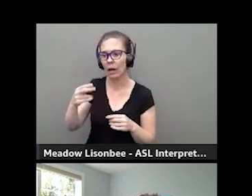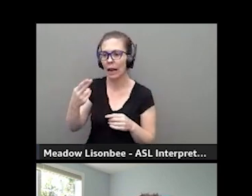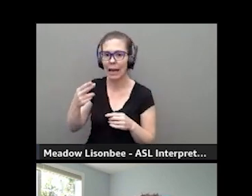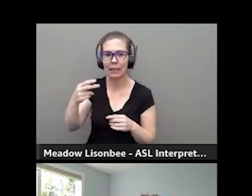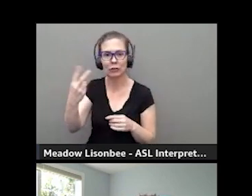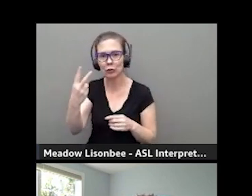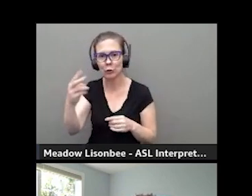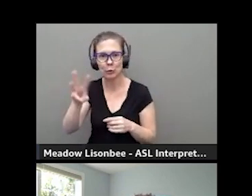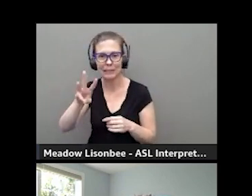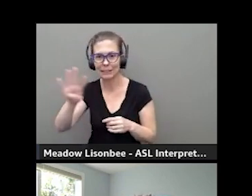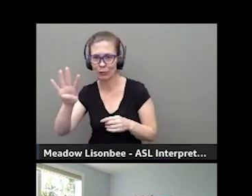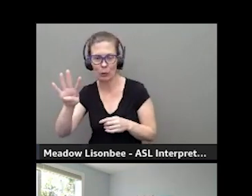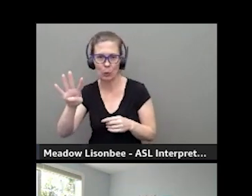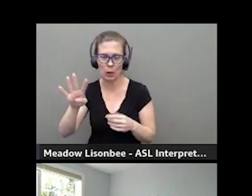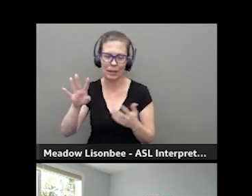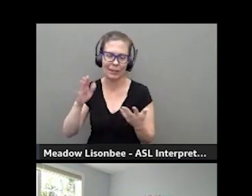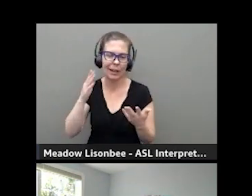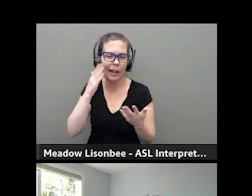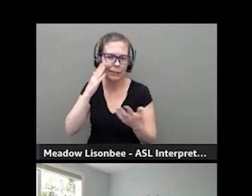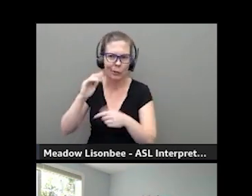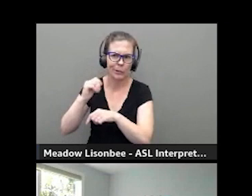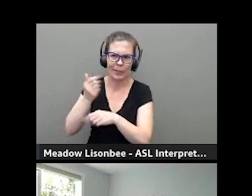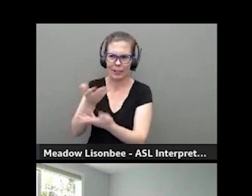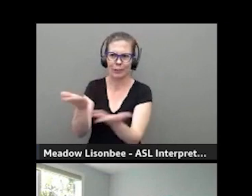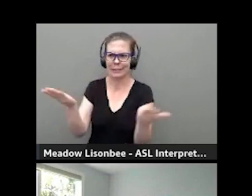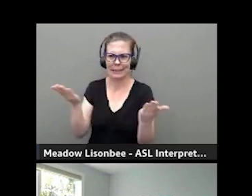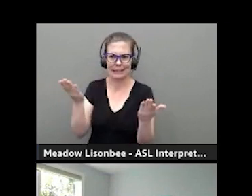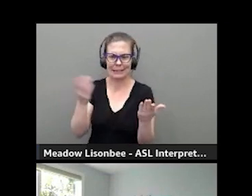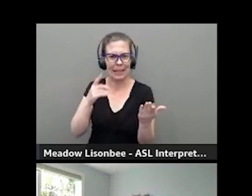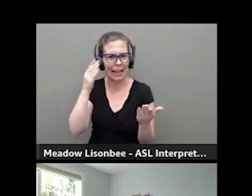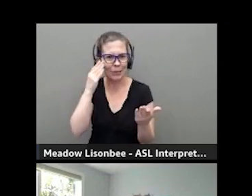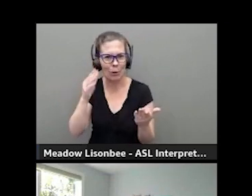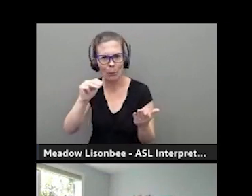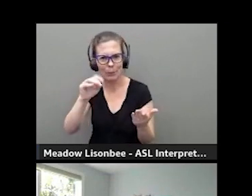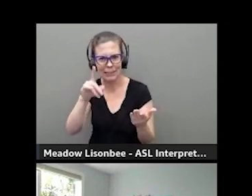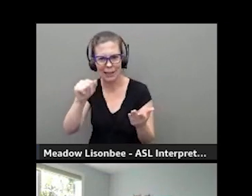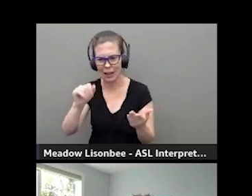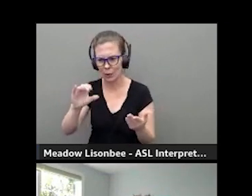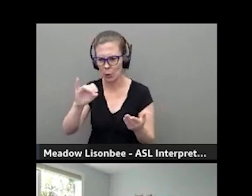H.264. I know that they exist. I know that they're media codecs, but